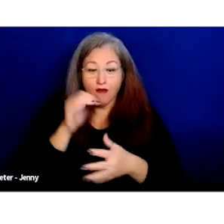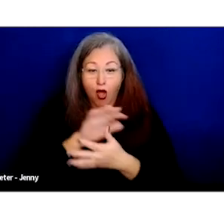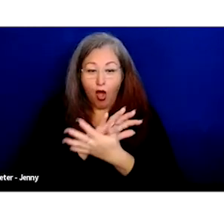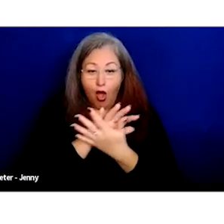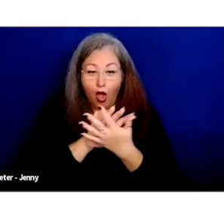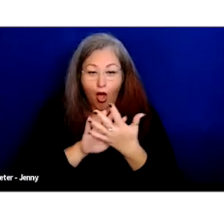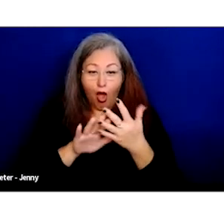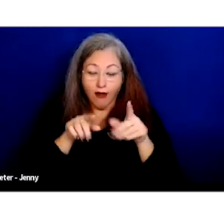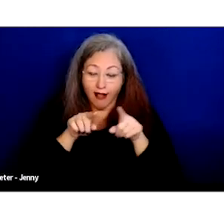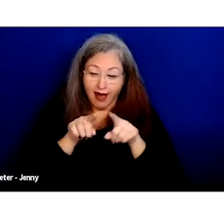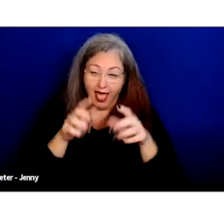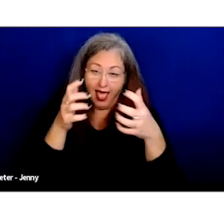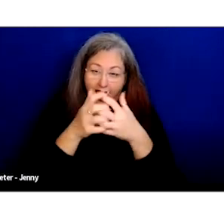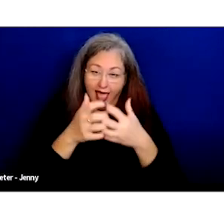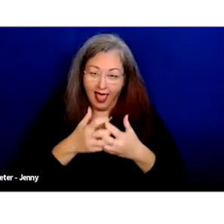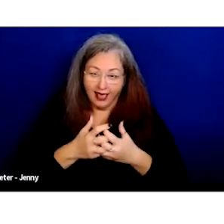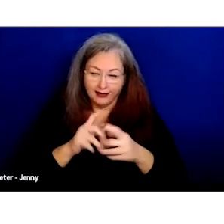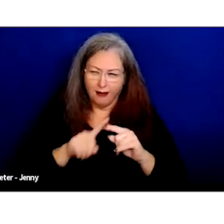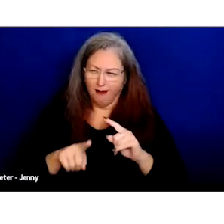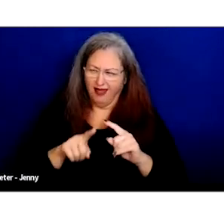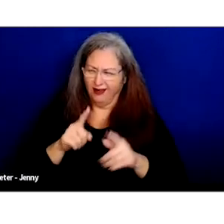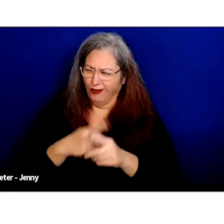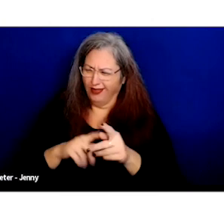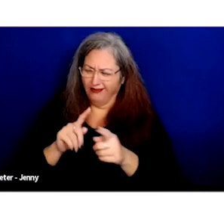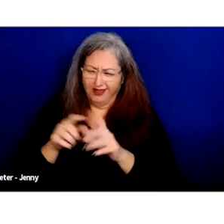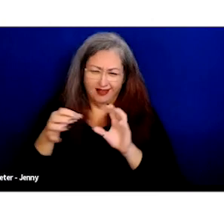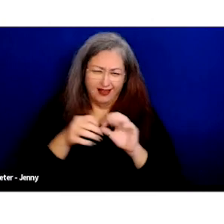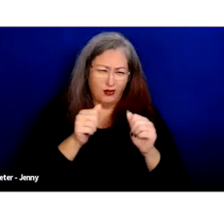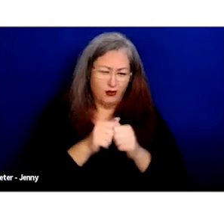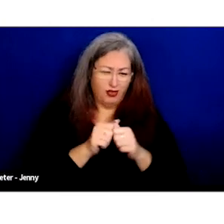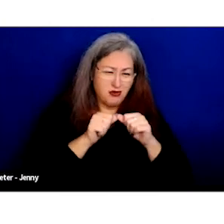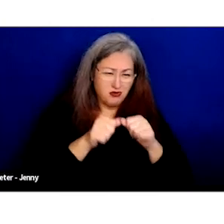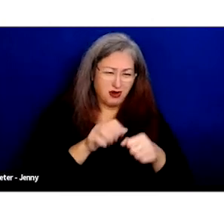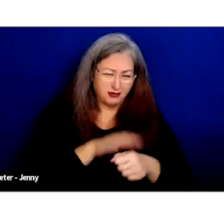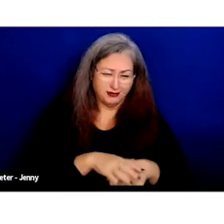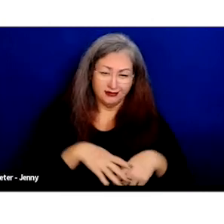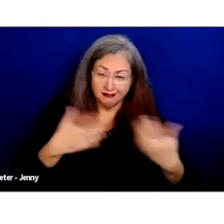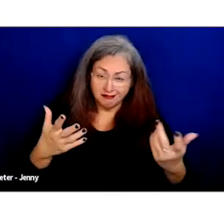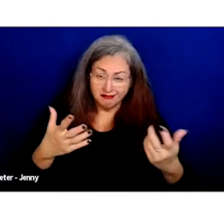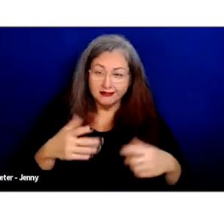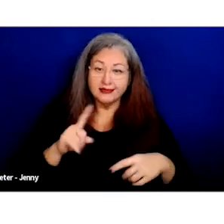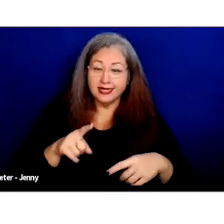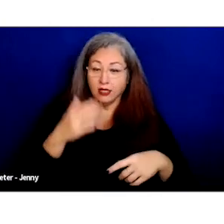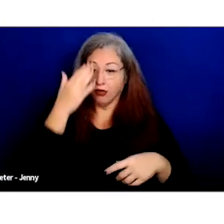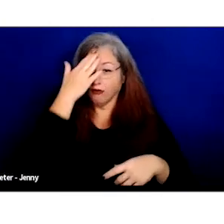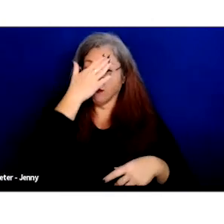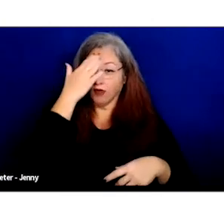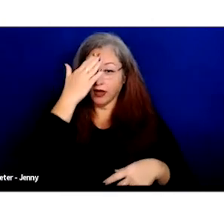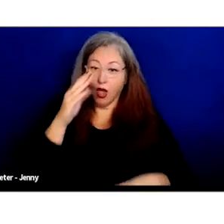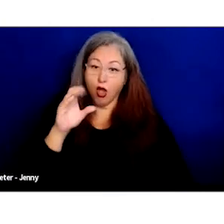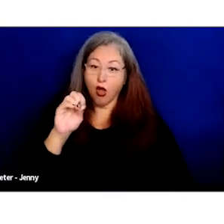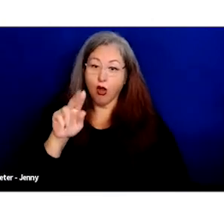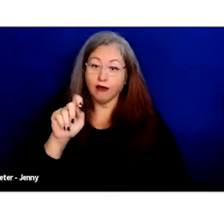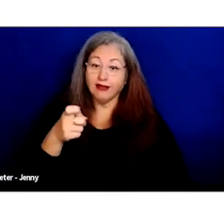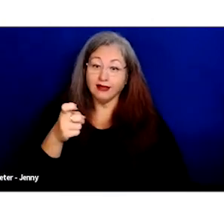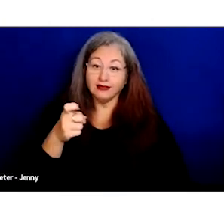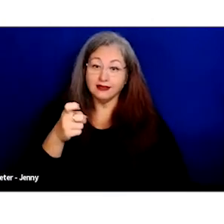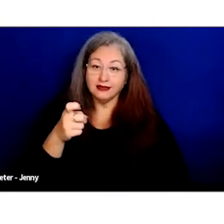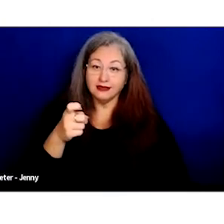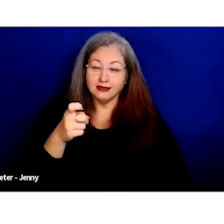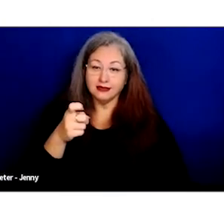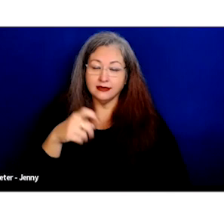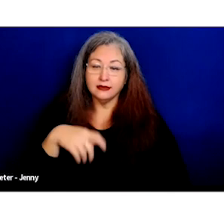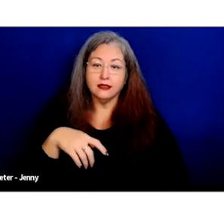alignment. What the fuck does this have to do with chronic stress? Well, the frontal cortex right up here